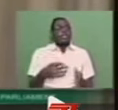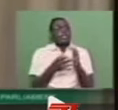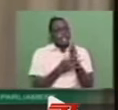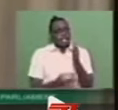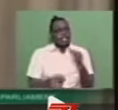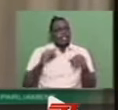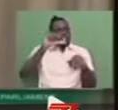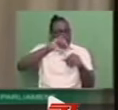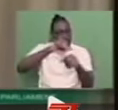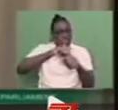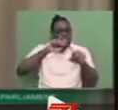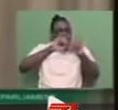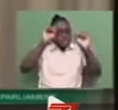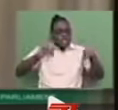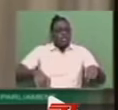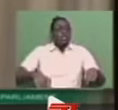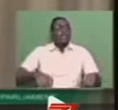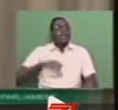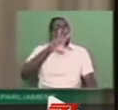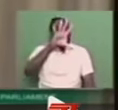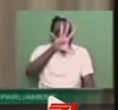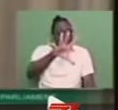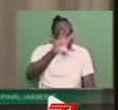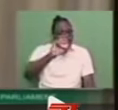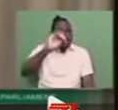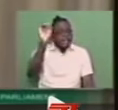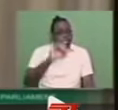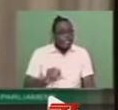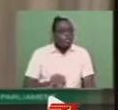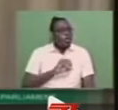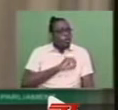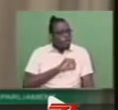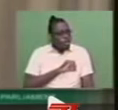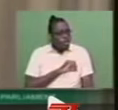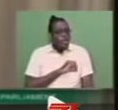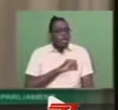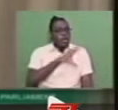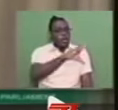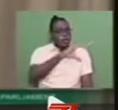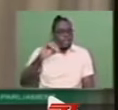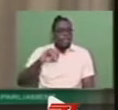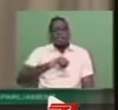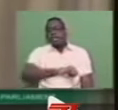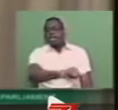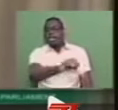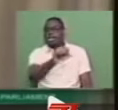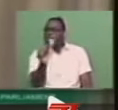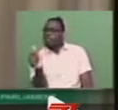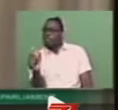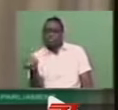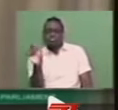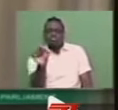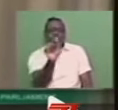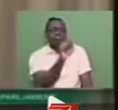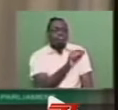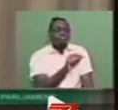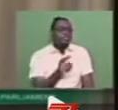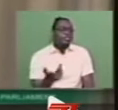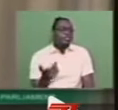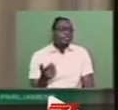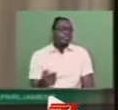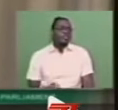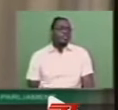company, and the other 38 of them are owned by dealers. These 75 stations, they bring